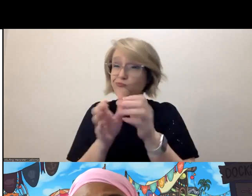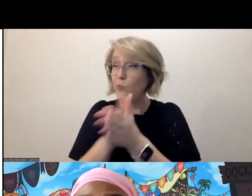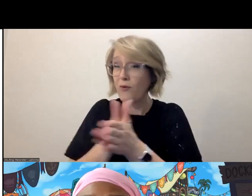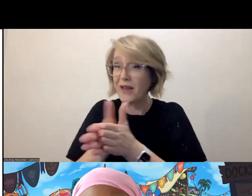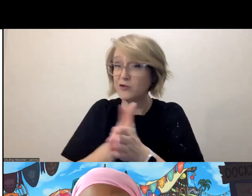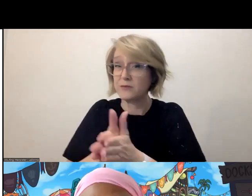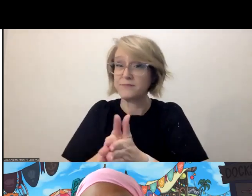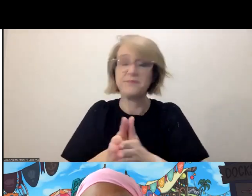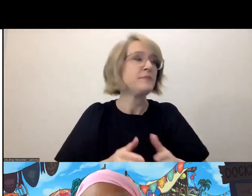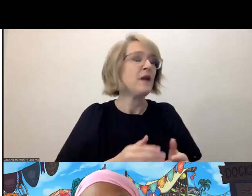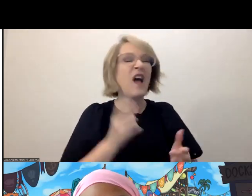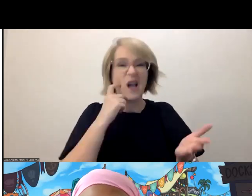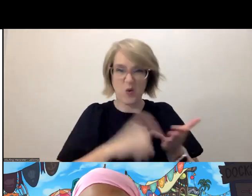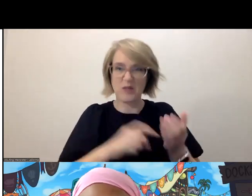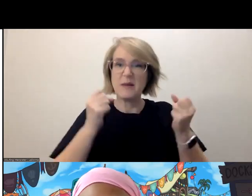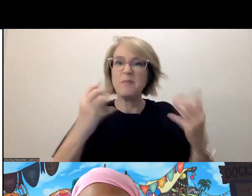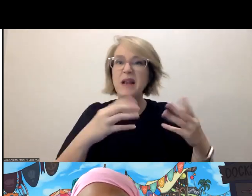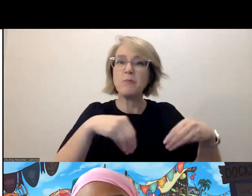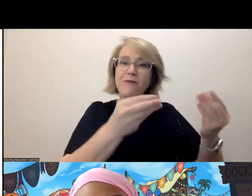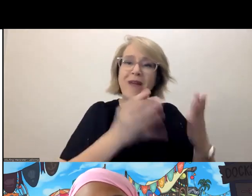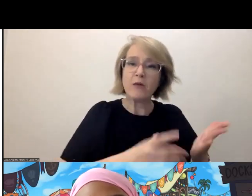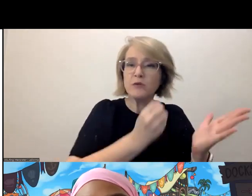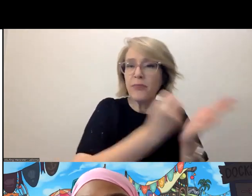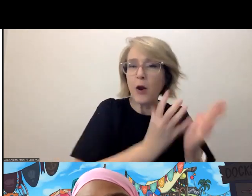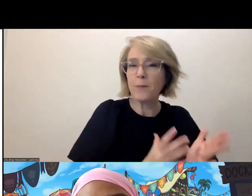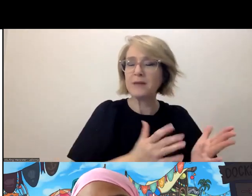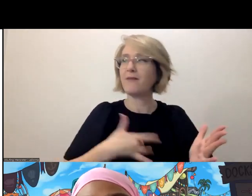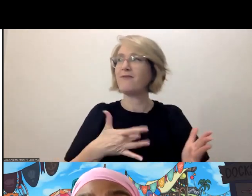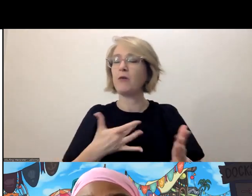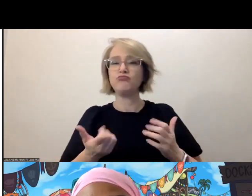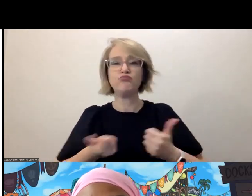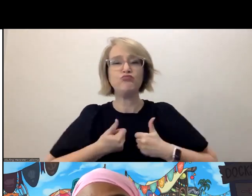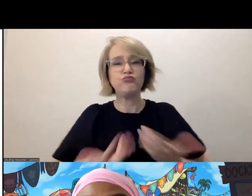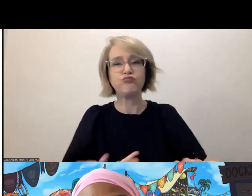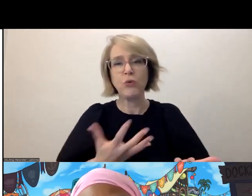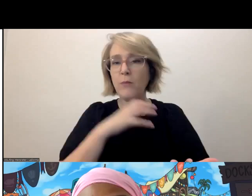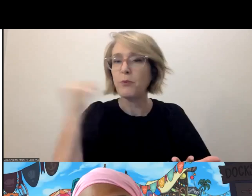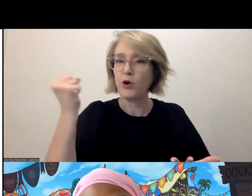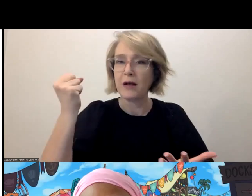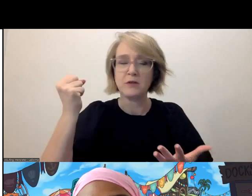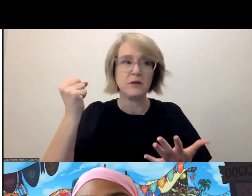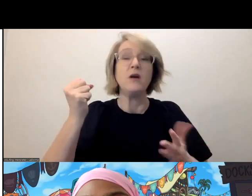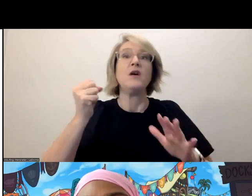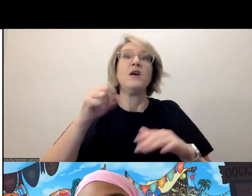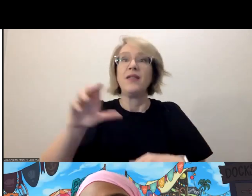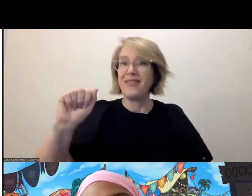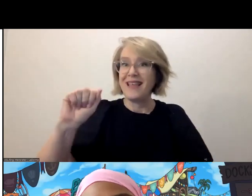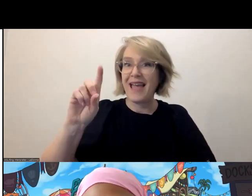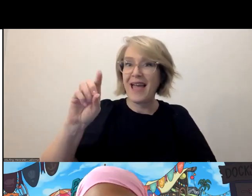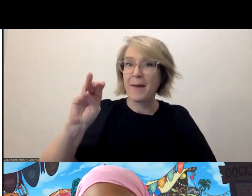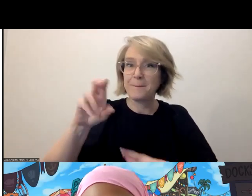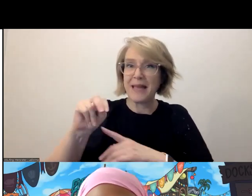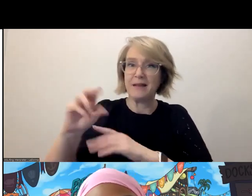that they're feeling burnt out. And I started trying to understand, what is their day like? The administrative burden that I saw was